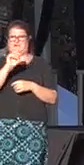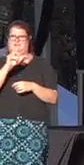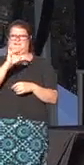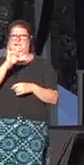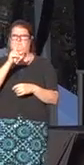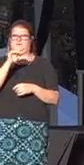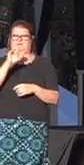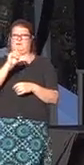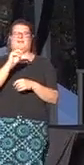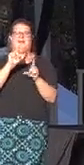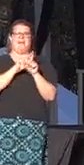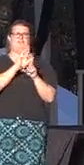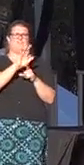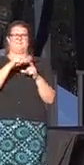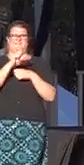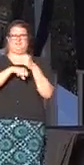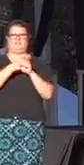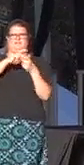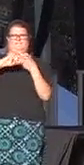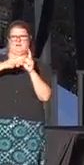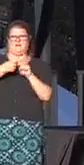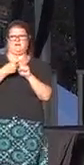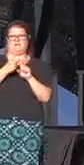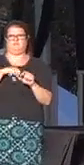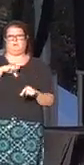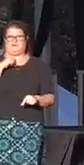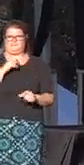as this year's Friend of Pride.